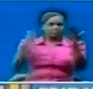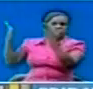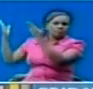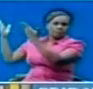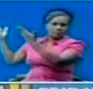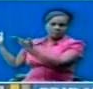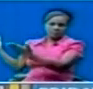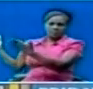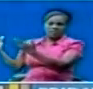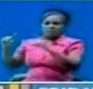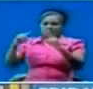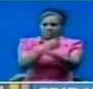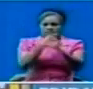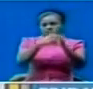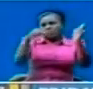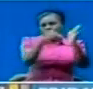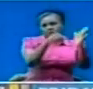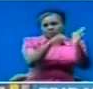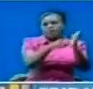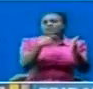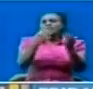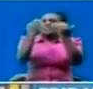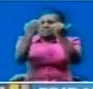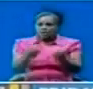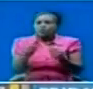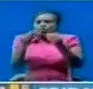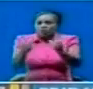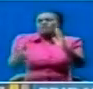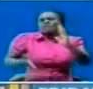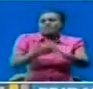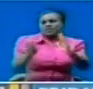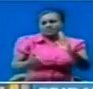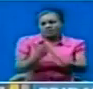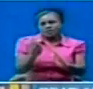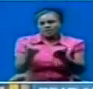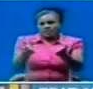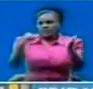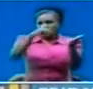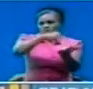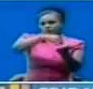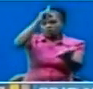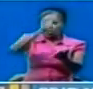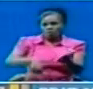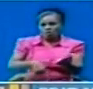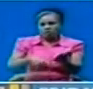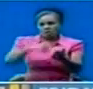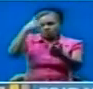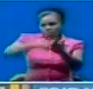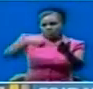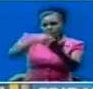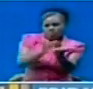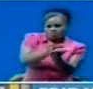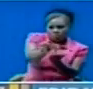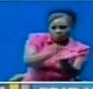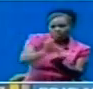forms, a number of issues which it says need to be addressed urgently. These include increasing revenue allocation to